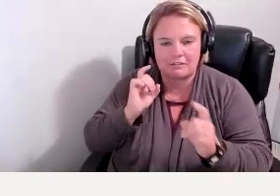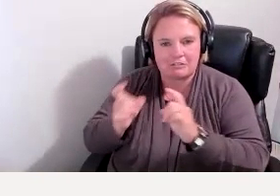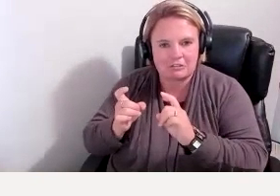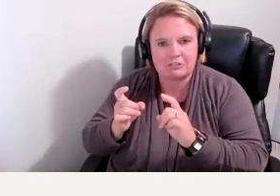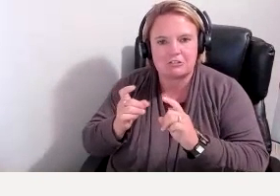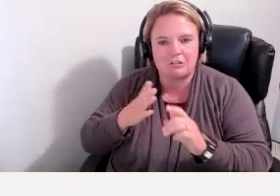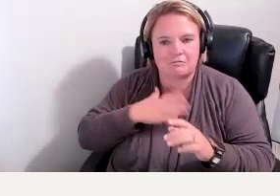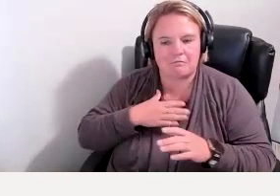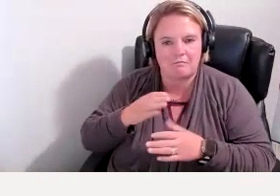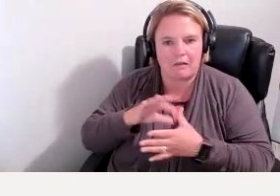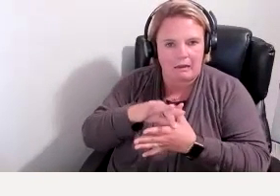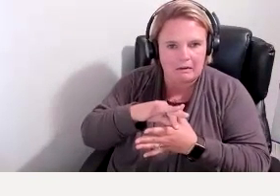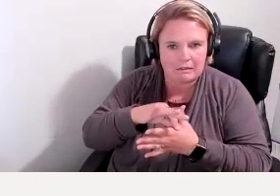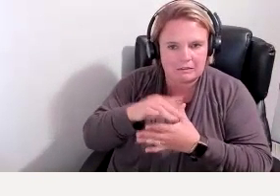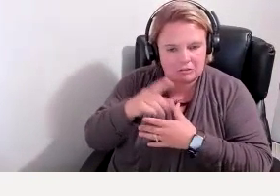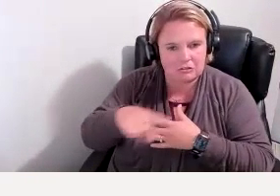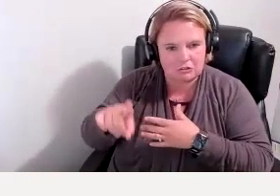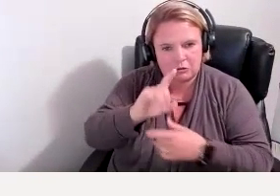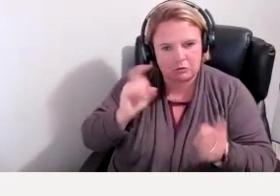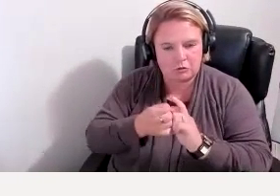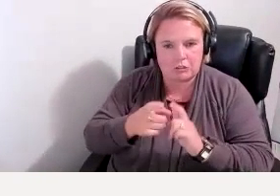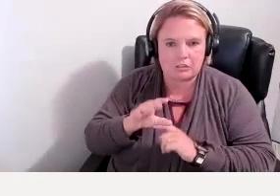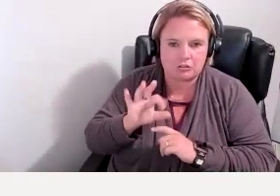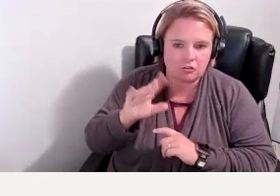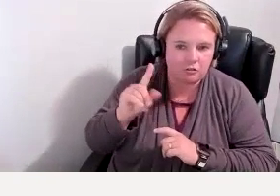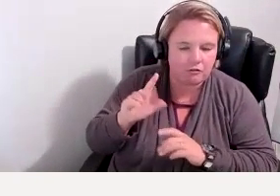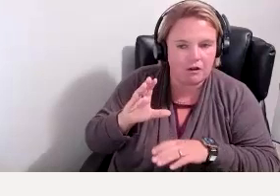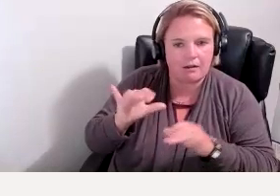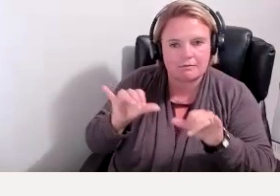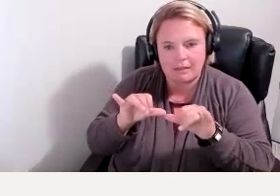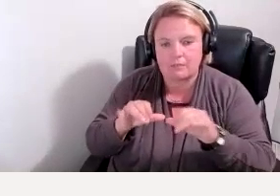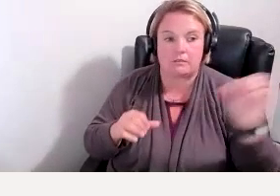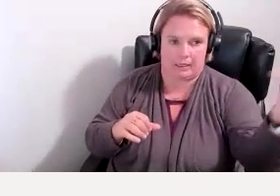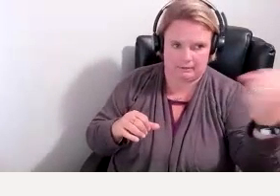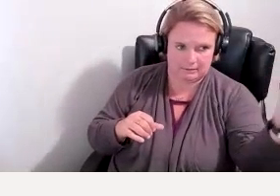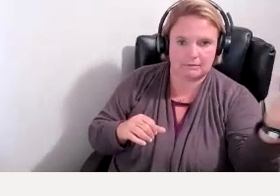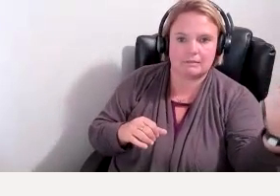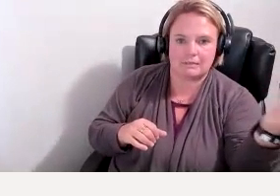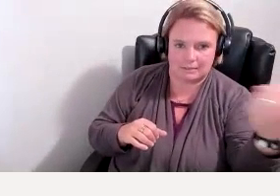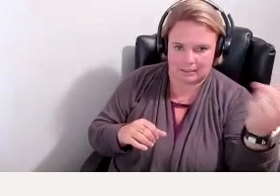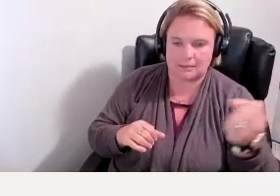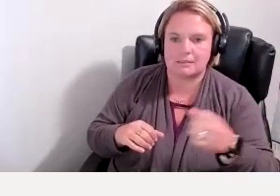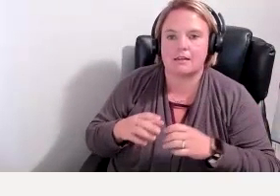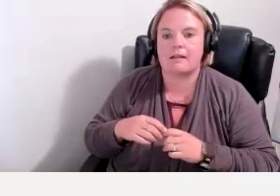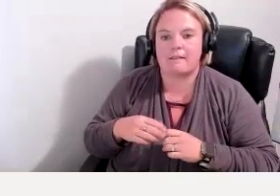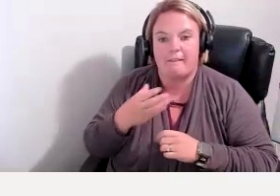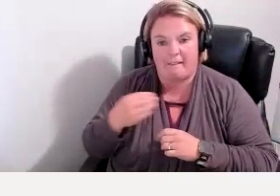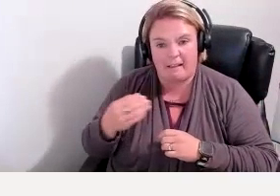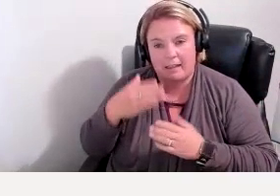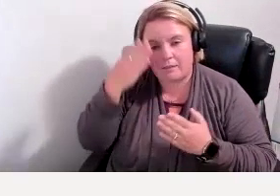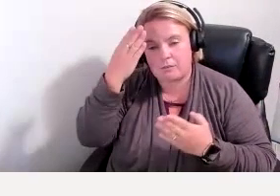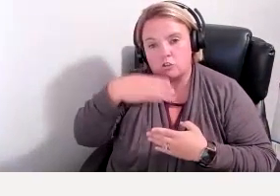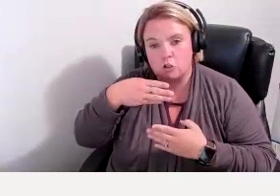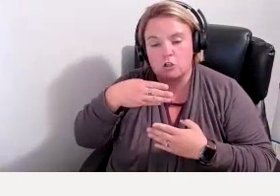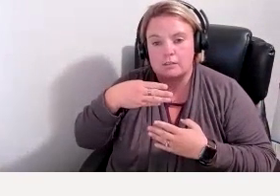interact with. Do you guys do that? Do you change your font size or? Yes. Right? Dark. What's that?